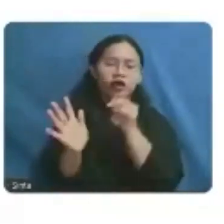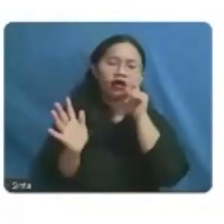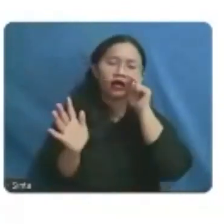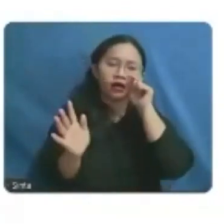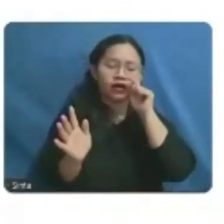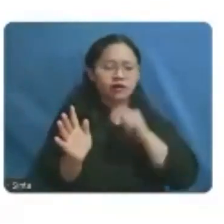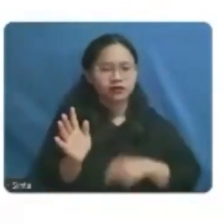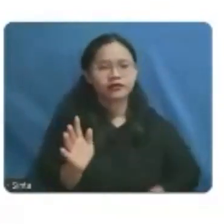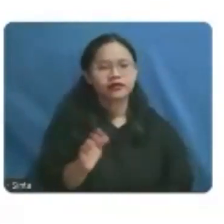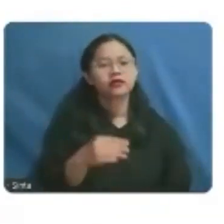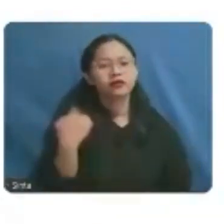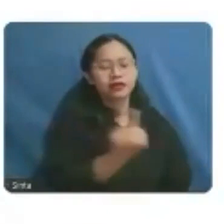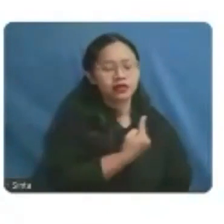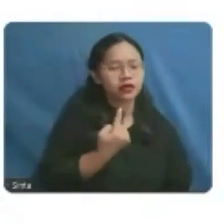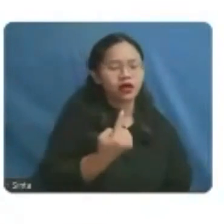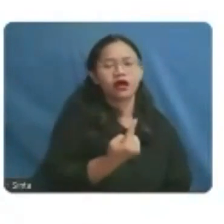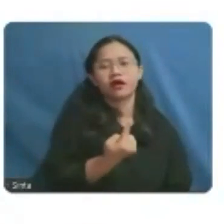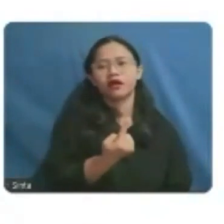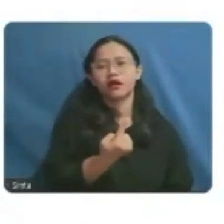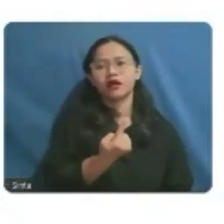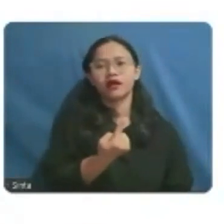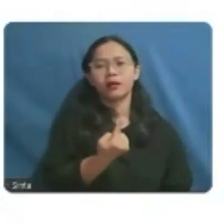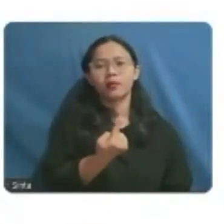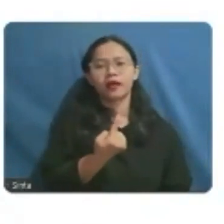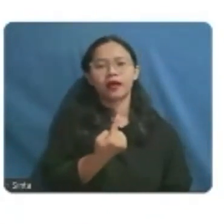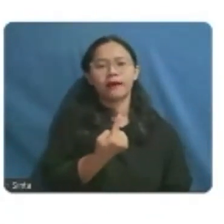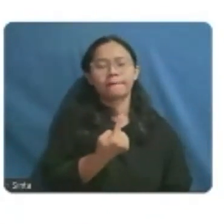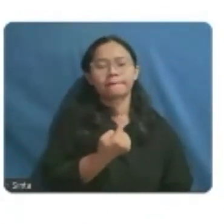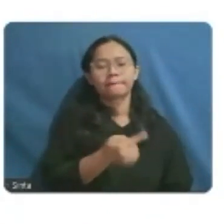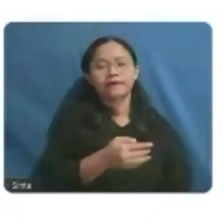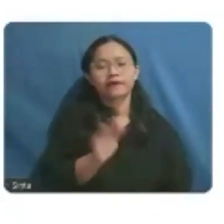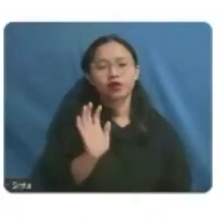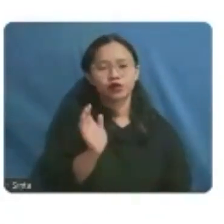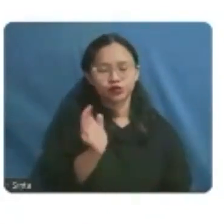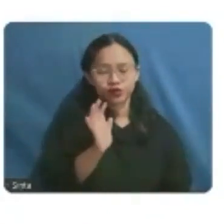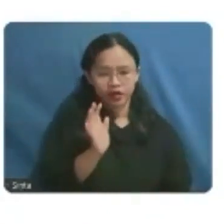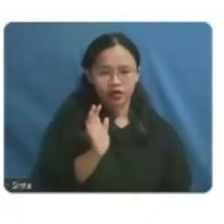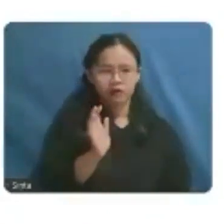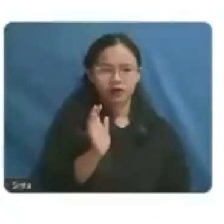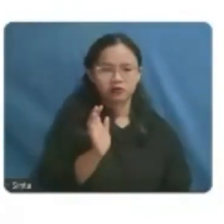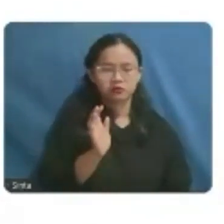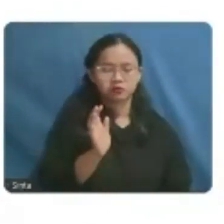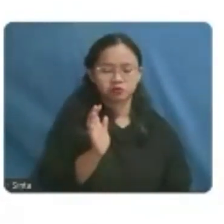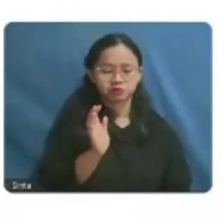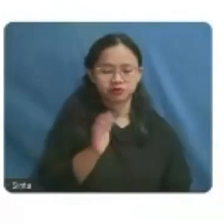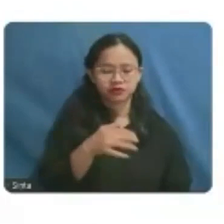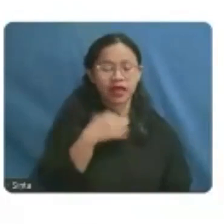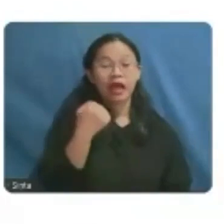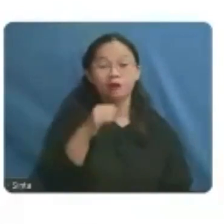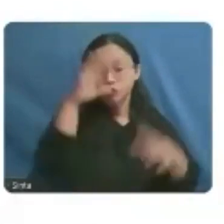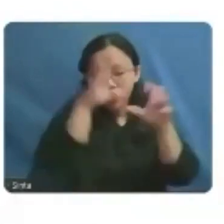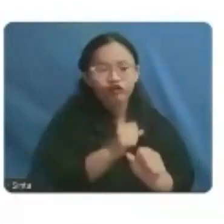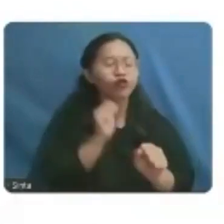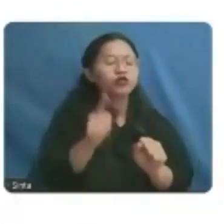focus on the individual, because we are then we need to focus